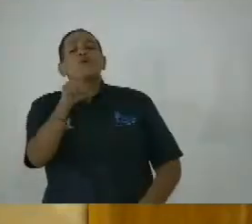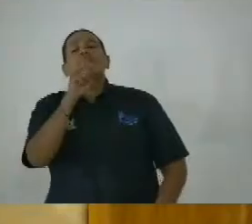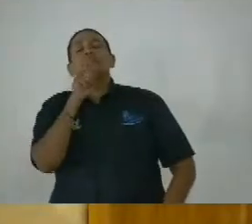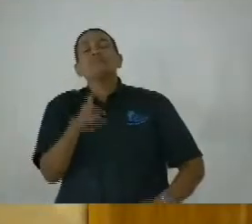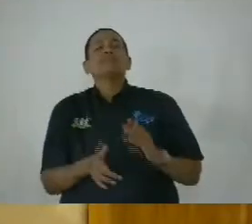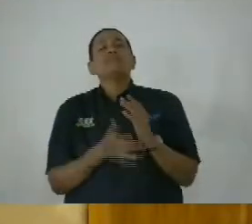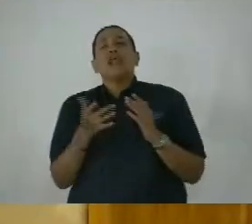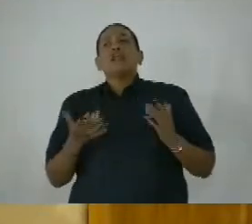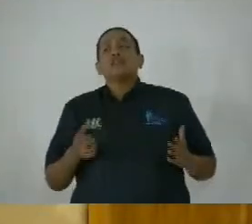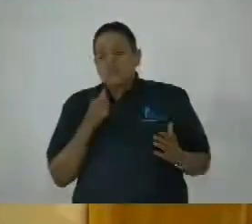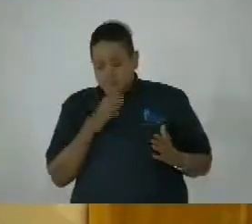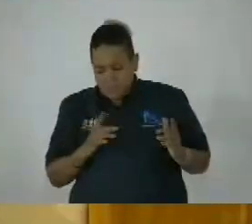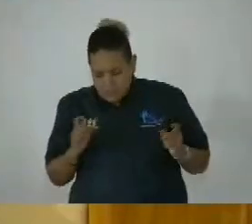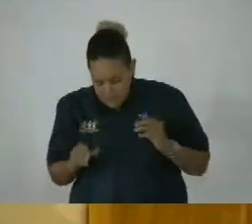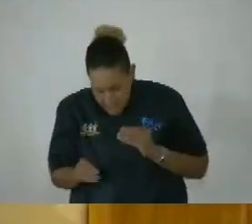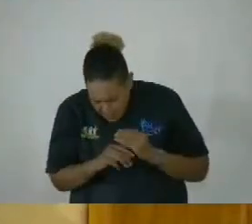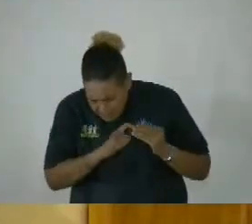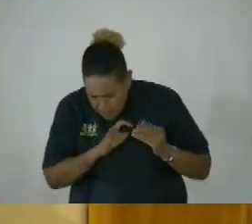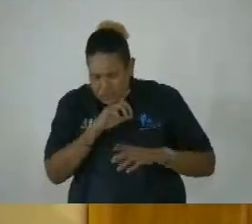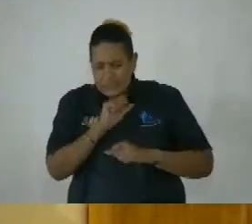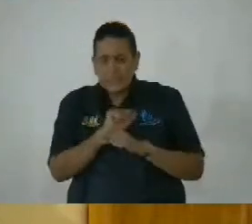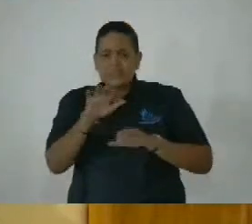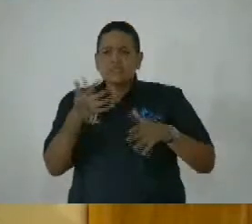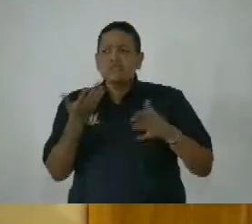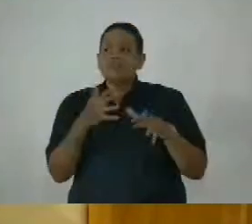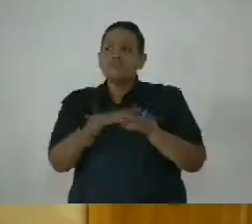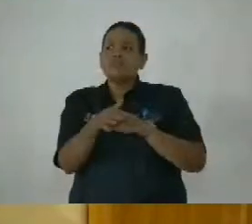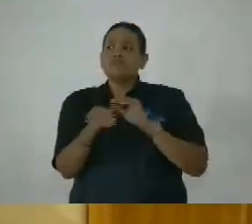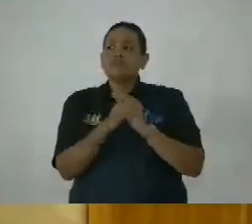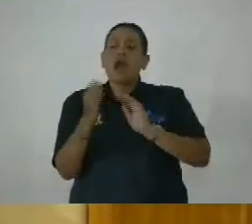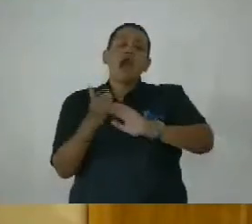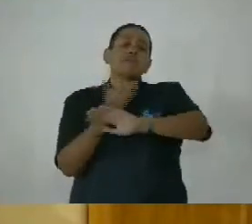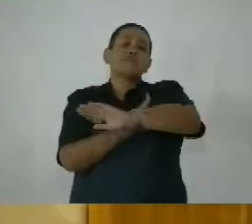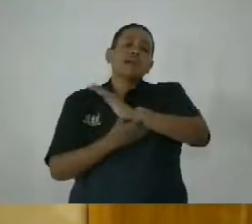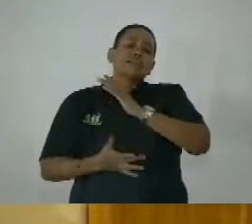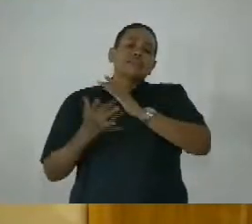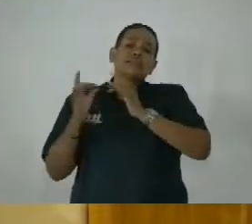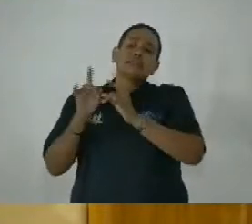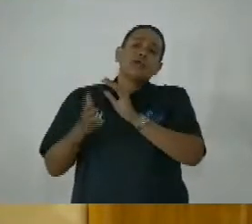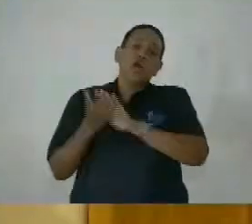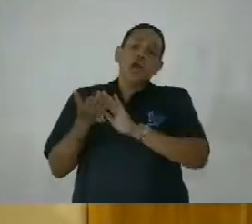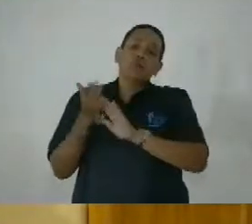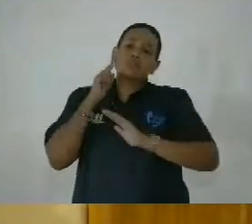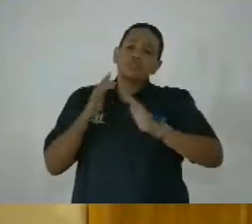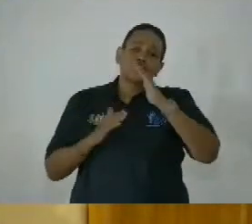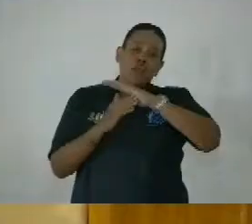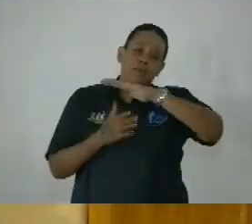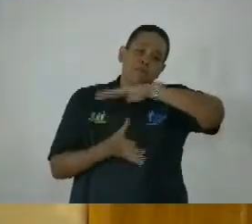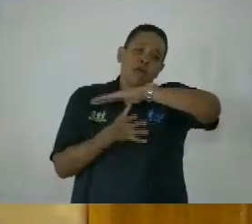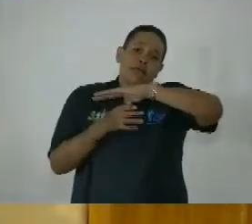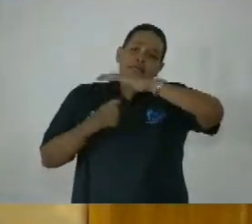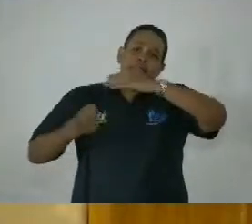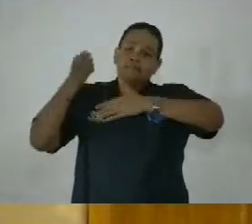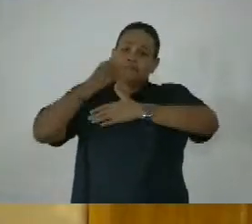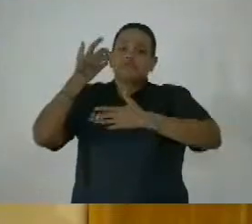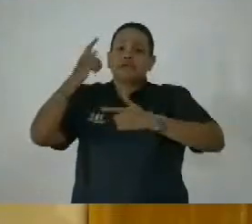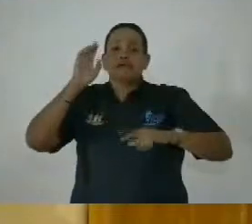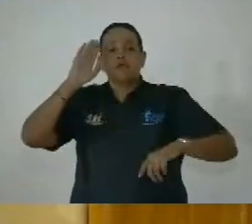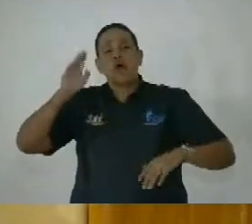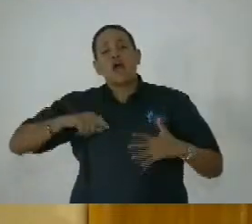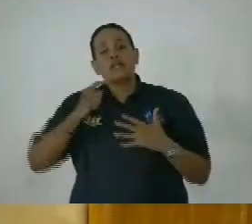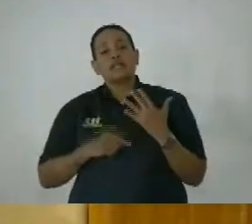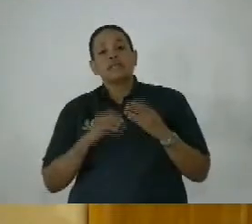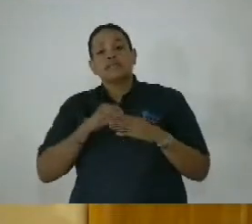Madam Speaker, the police have made the integration of advanced technology into their operation a top priority. Some of these initiatives